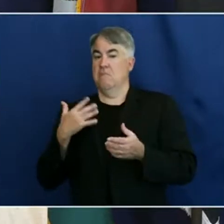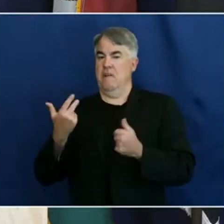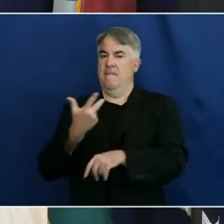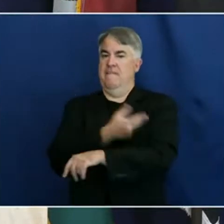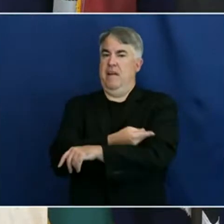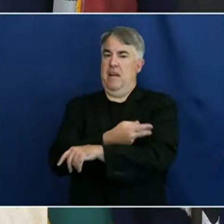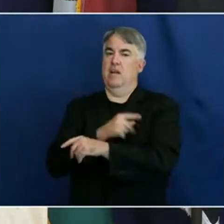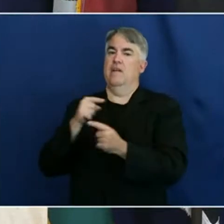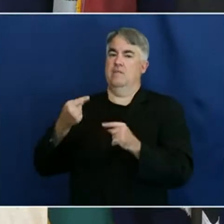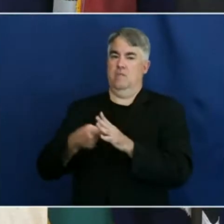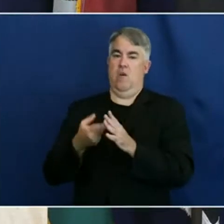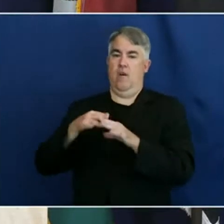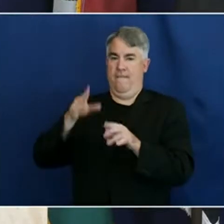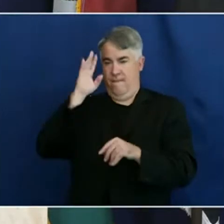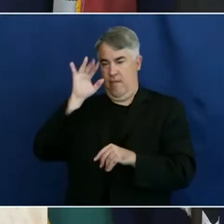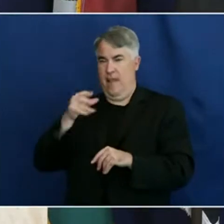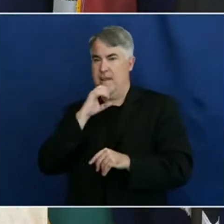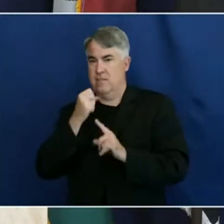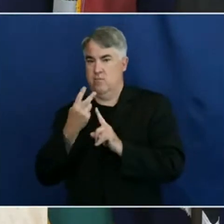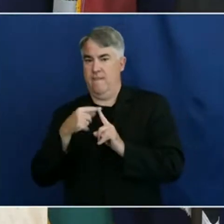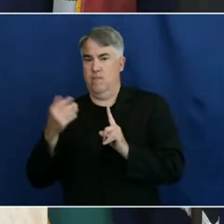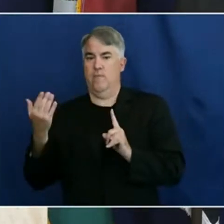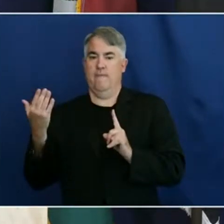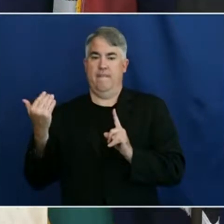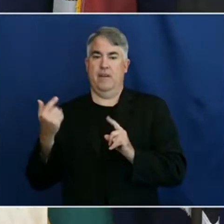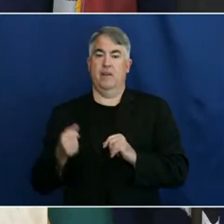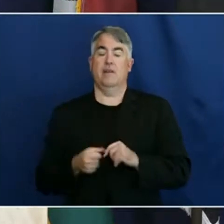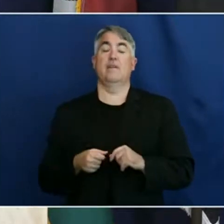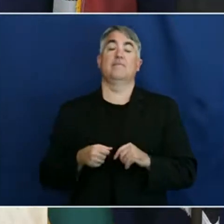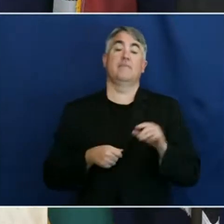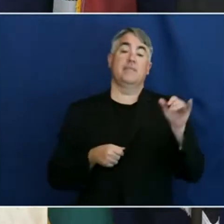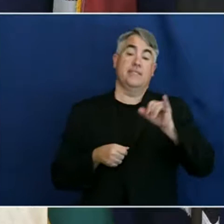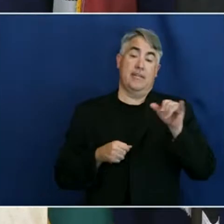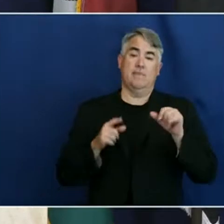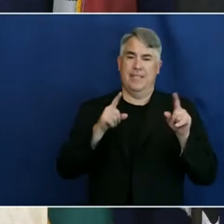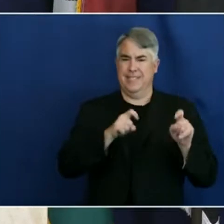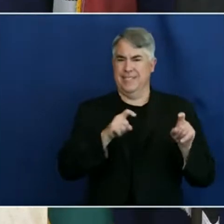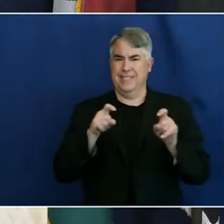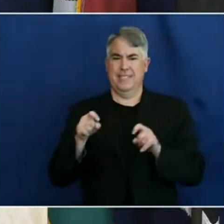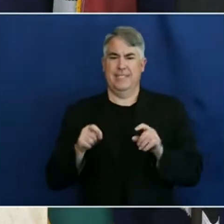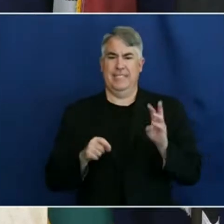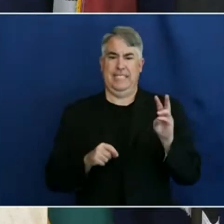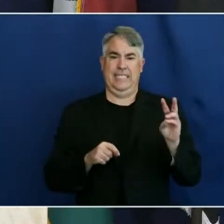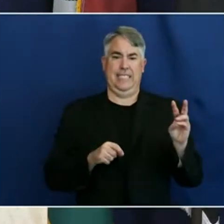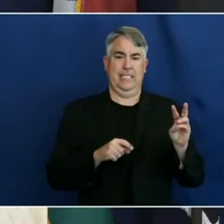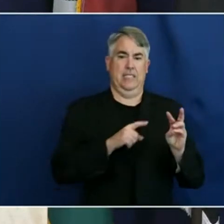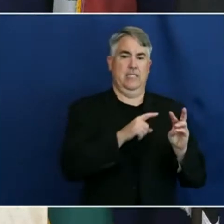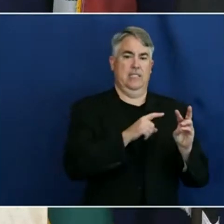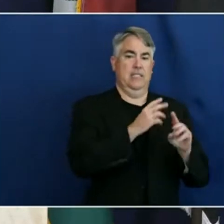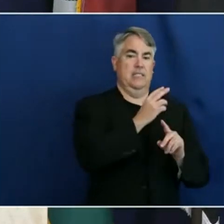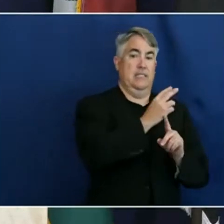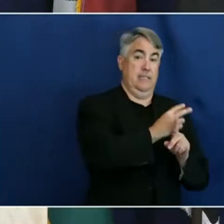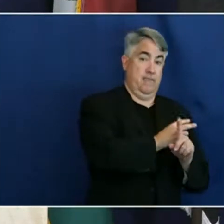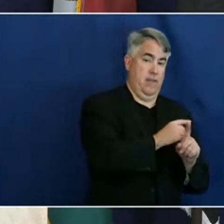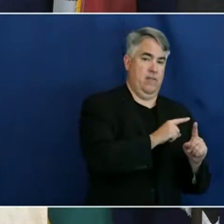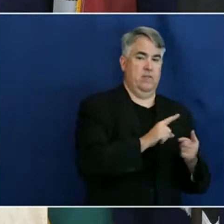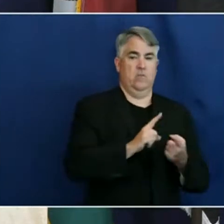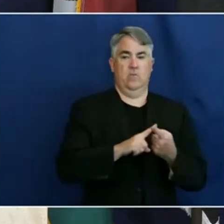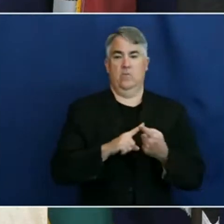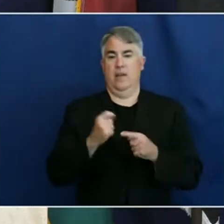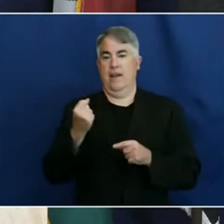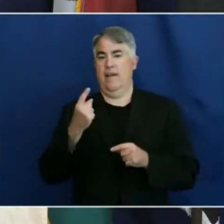that age group. And then there are also trials for 6 months of age to 11